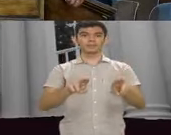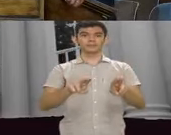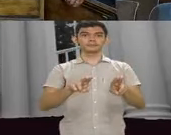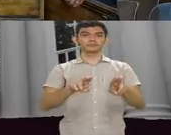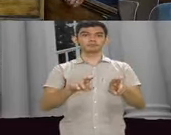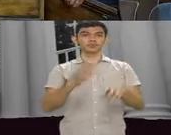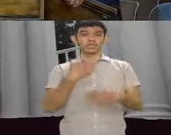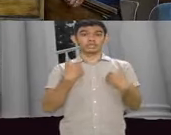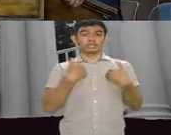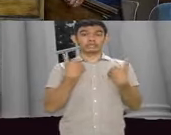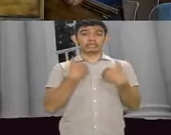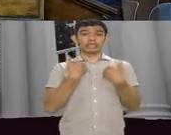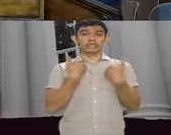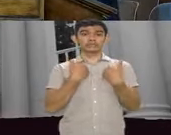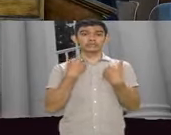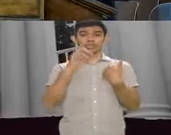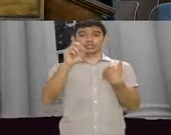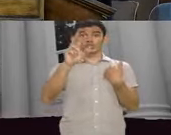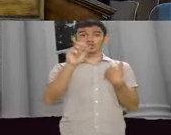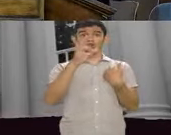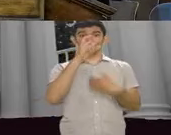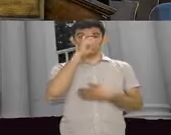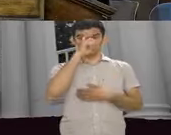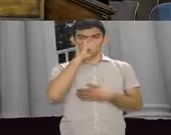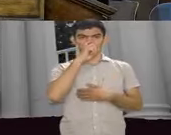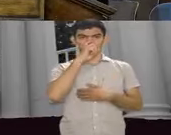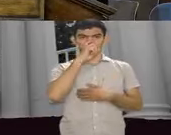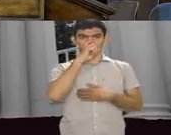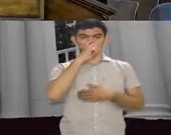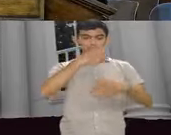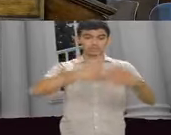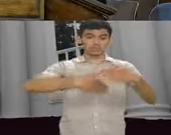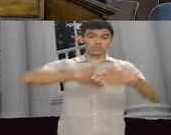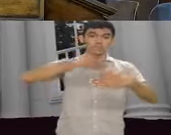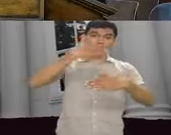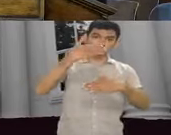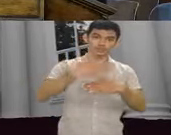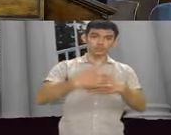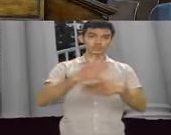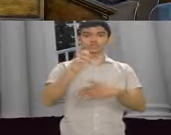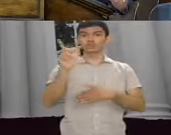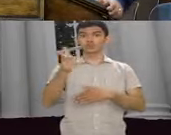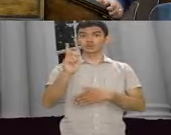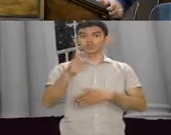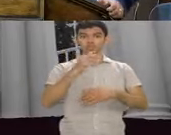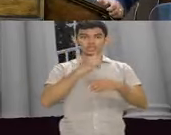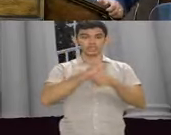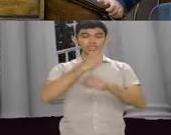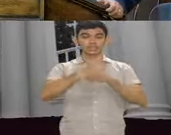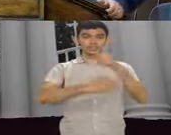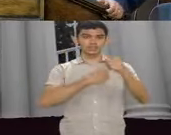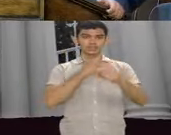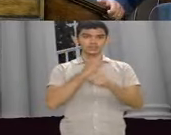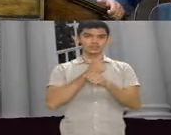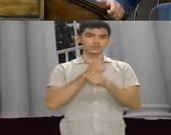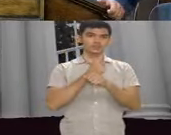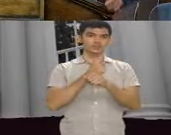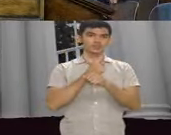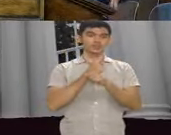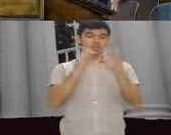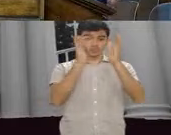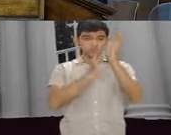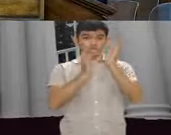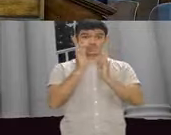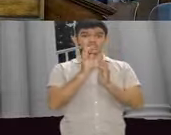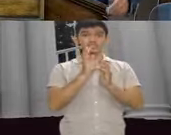12 years old, is now replayed the next 20 years after diri aning atong text. And Jesus'